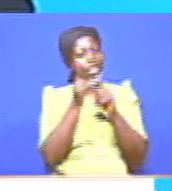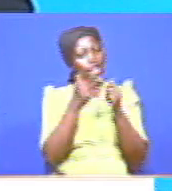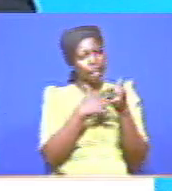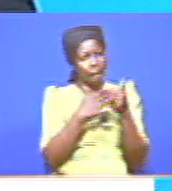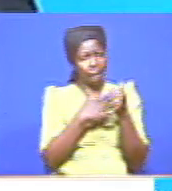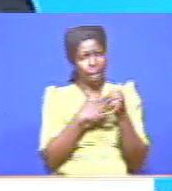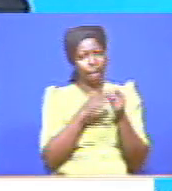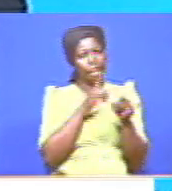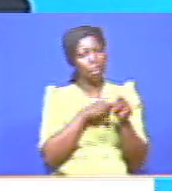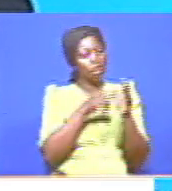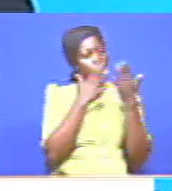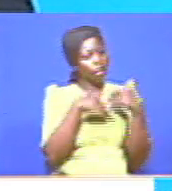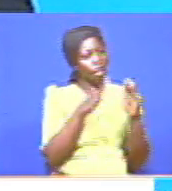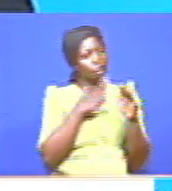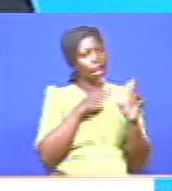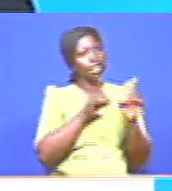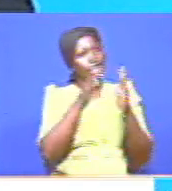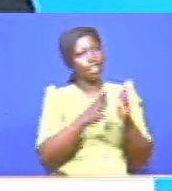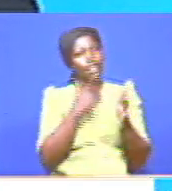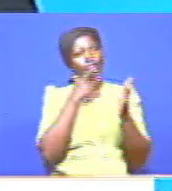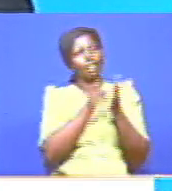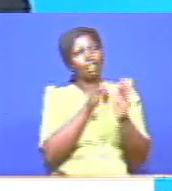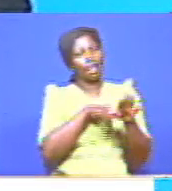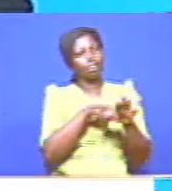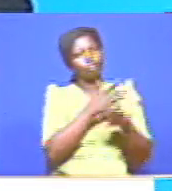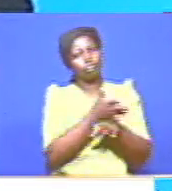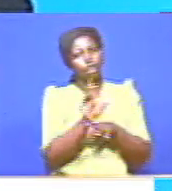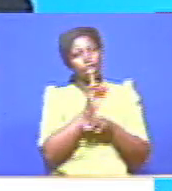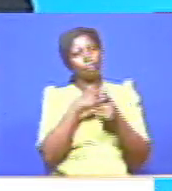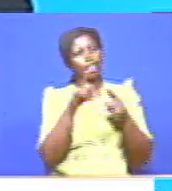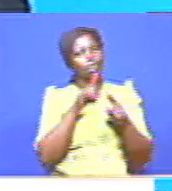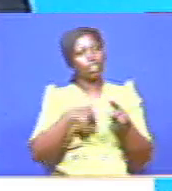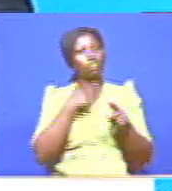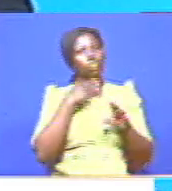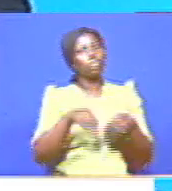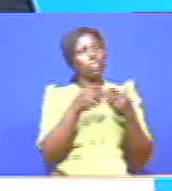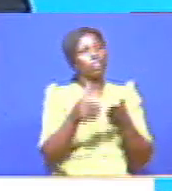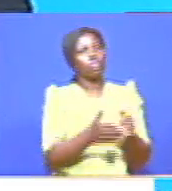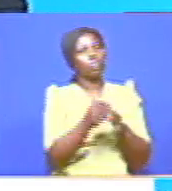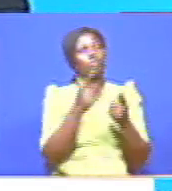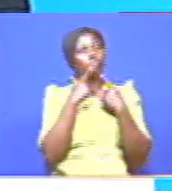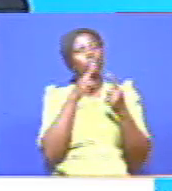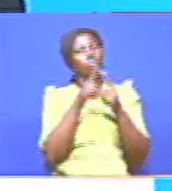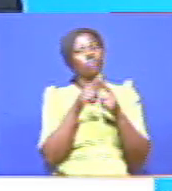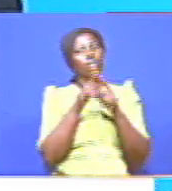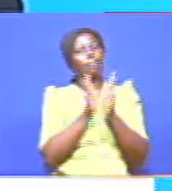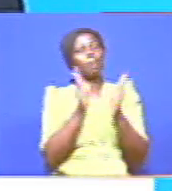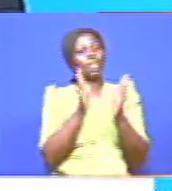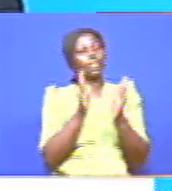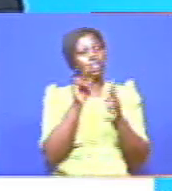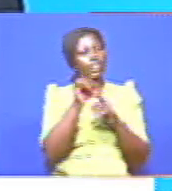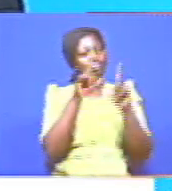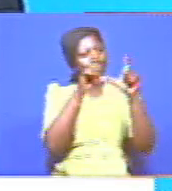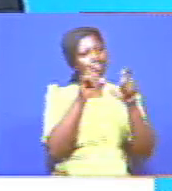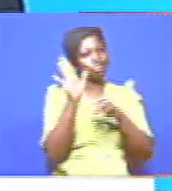as we wind up, my director tells me we've run out of time, but I'd like to give you an opportunity to appeal to the public. This is your camera. I would like you to express